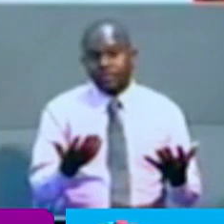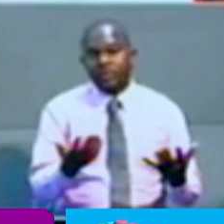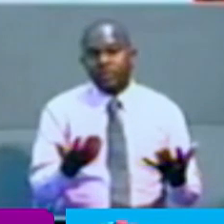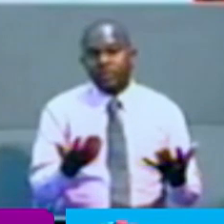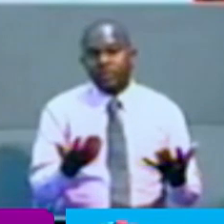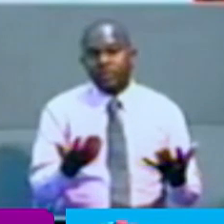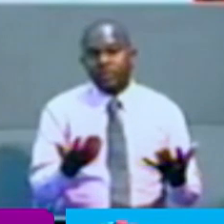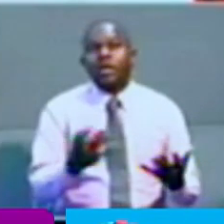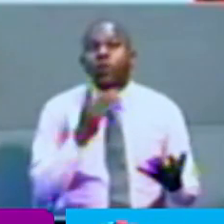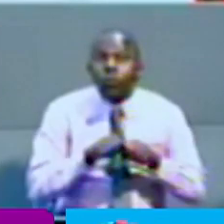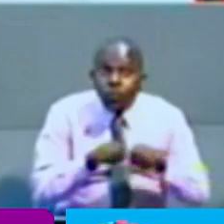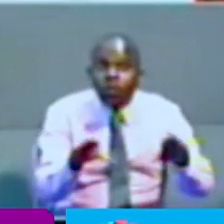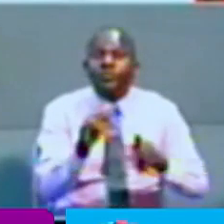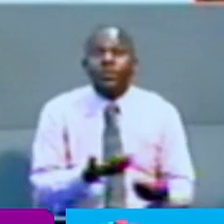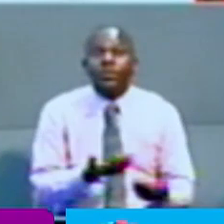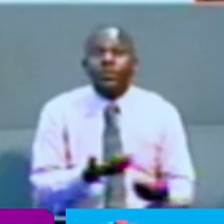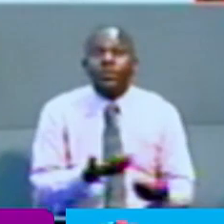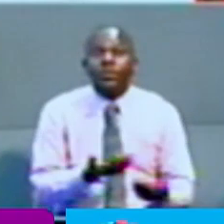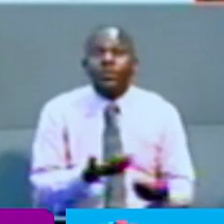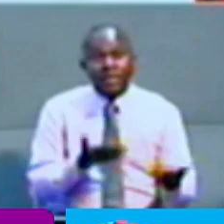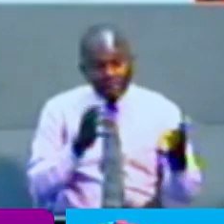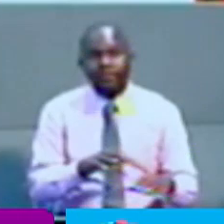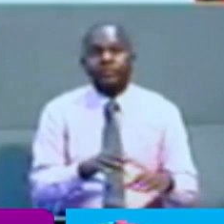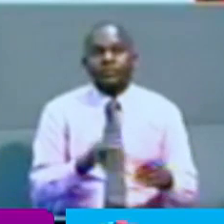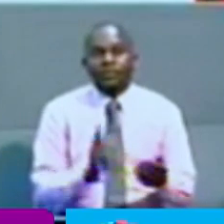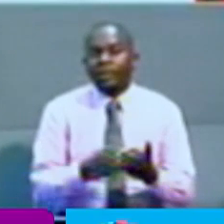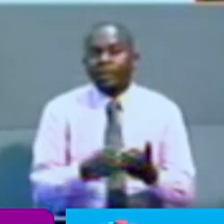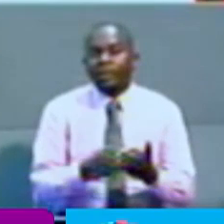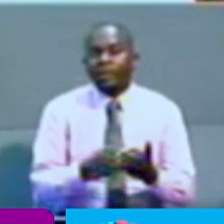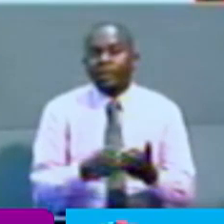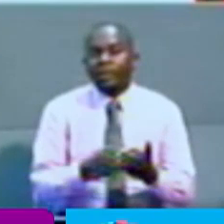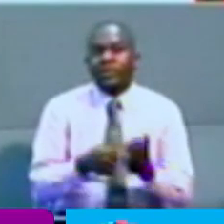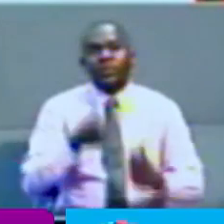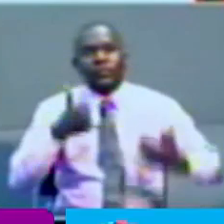So who is spreading it? People are dying, we are burying, I'm getting phones.